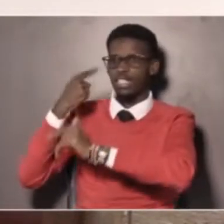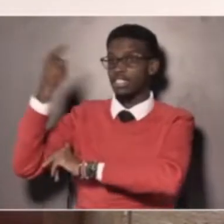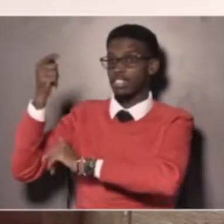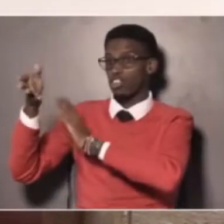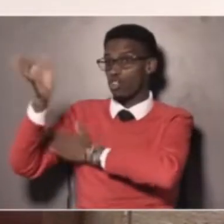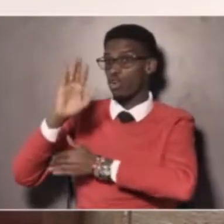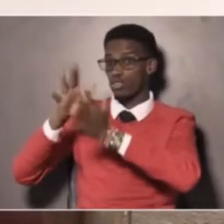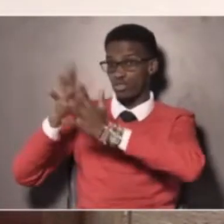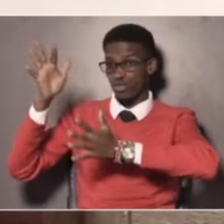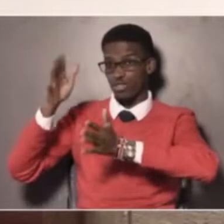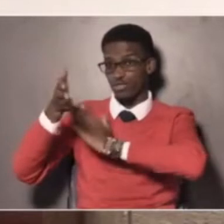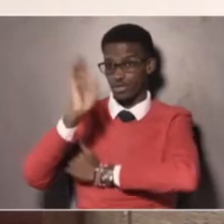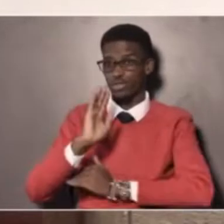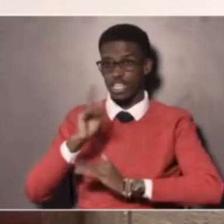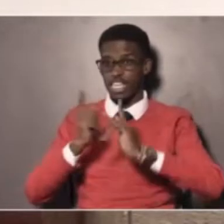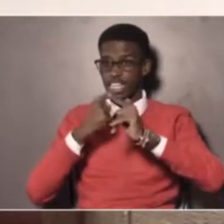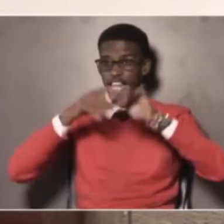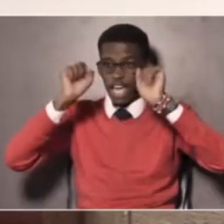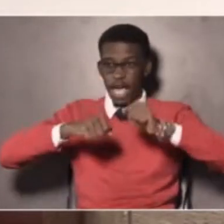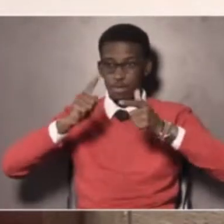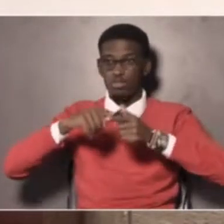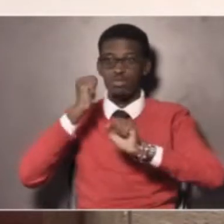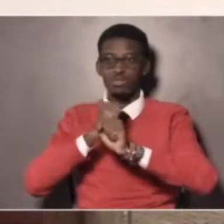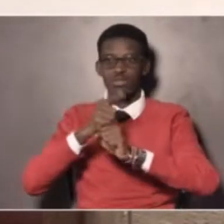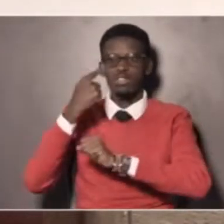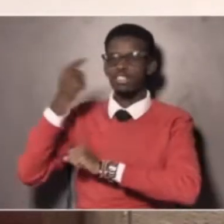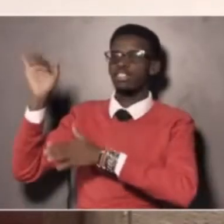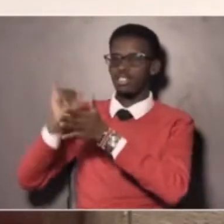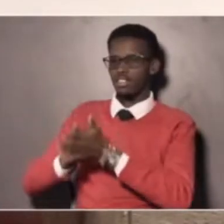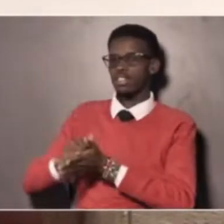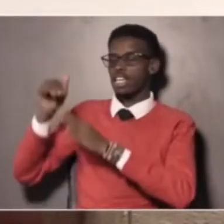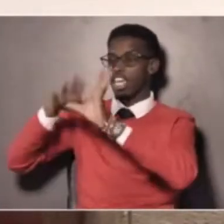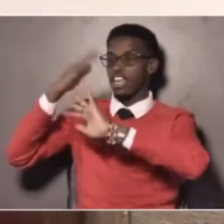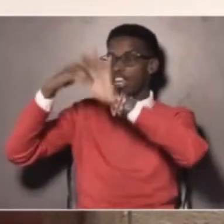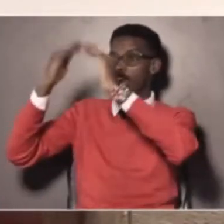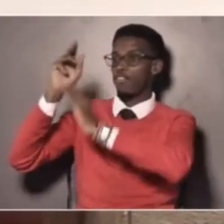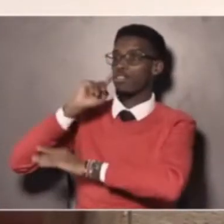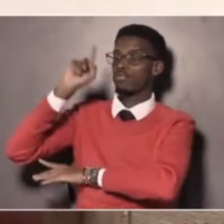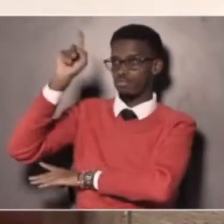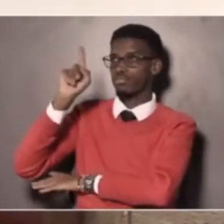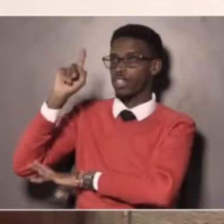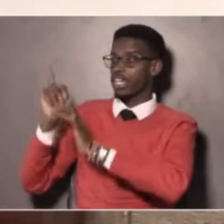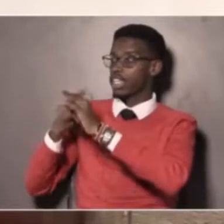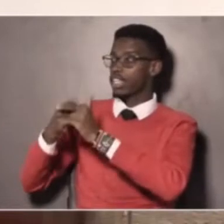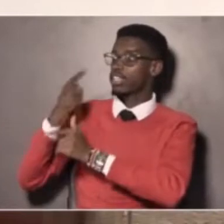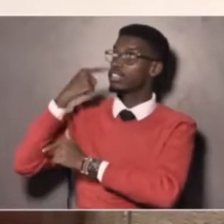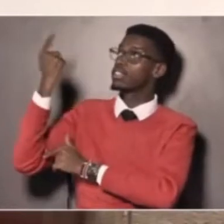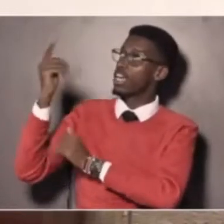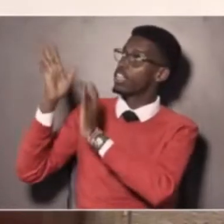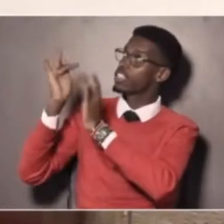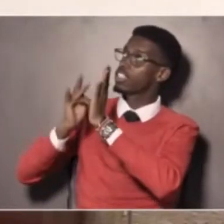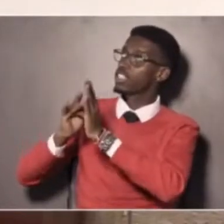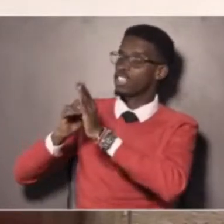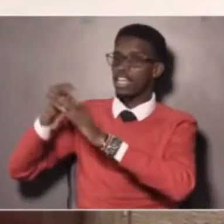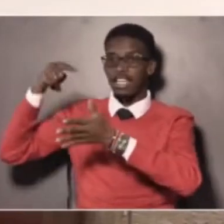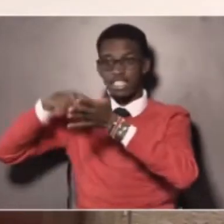of God, because God enabled him to do that, to see that, the honor. And he saw Jesus standing on the right hand